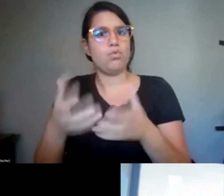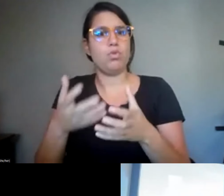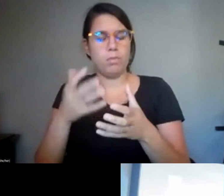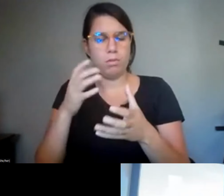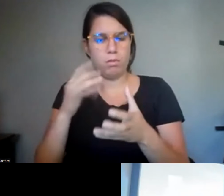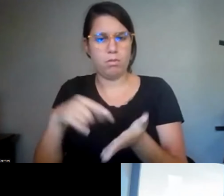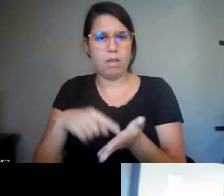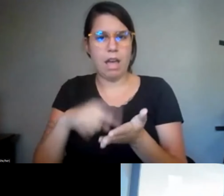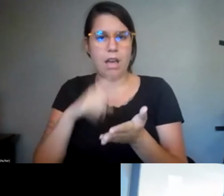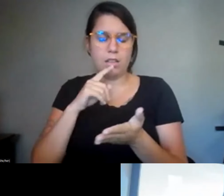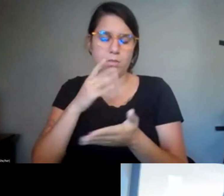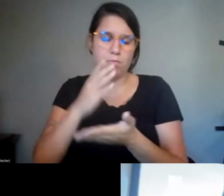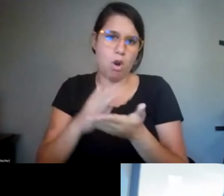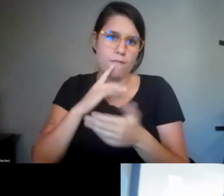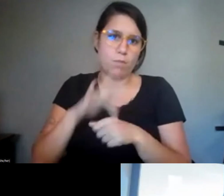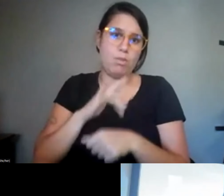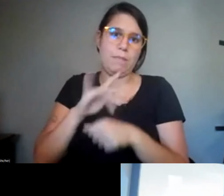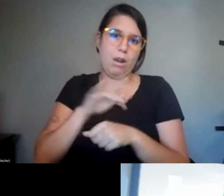that